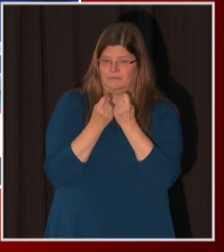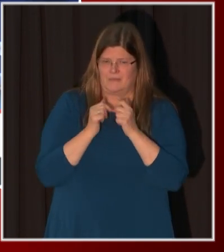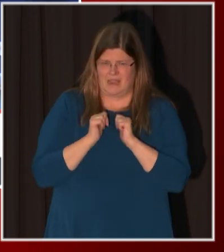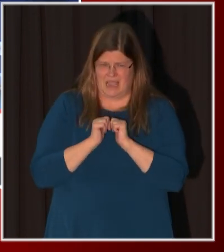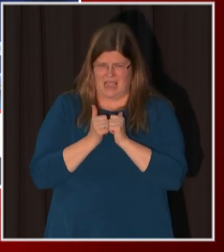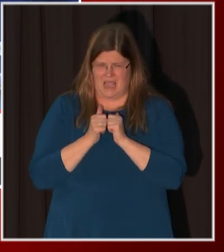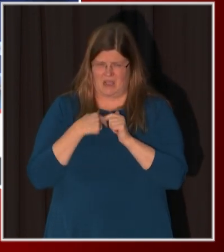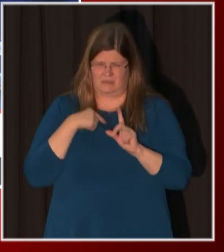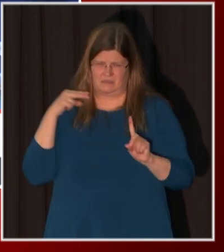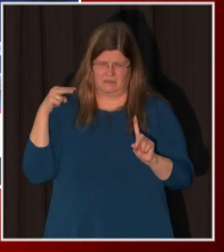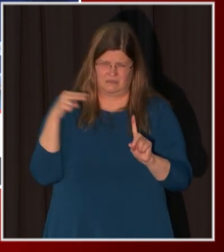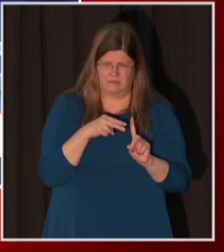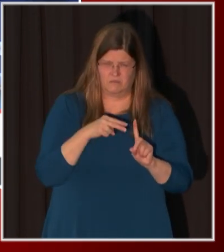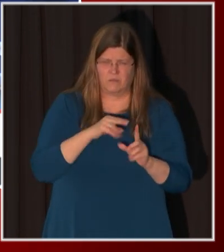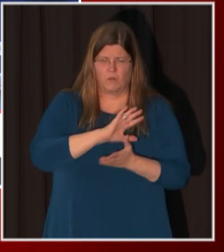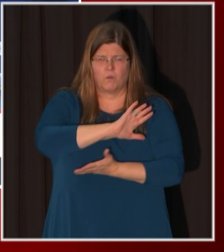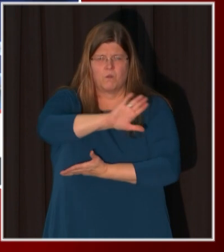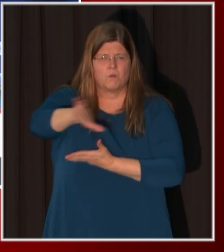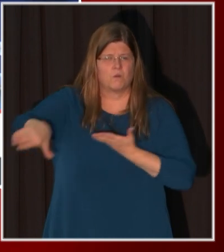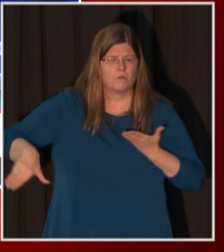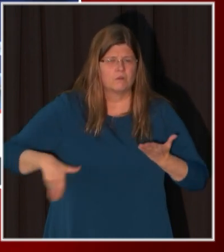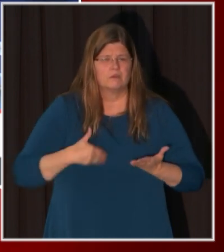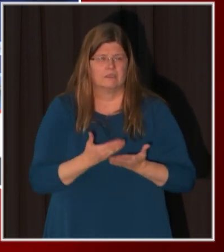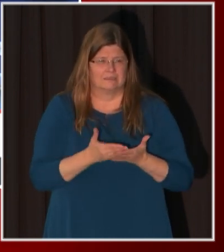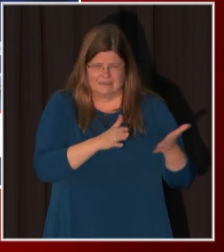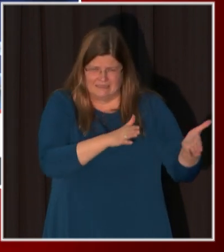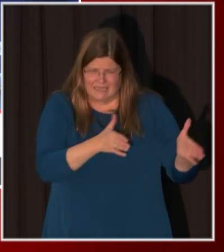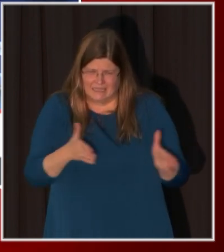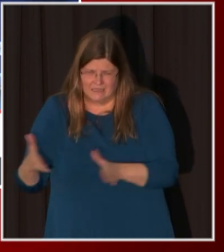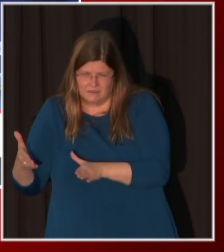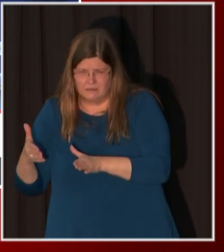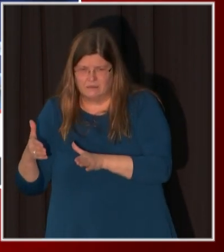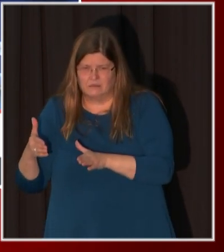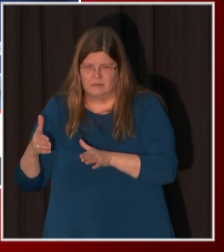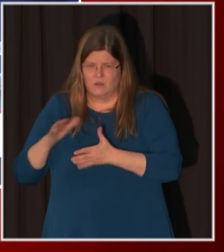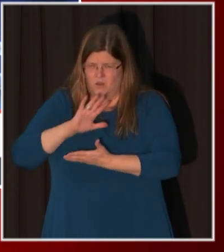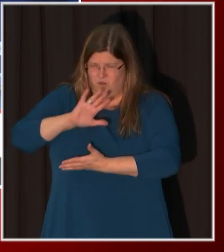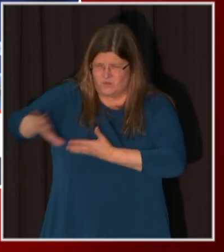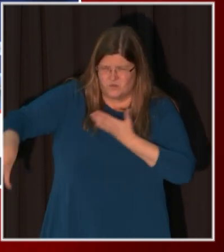morbidity and all-cause mortality, and looking at some of these other